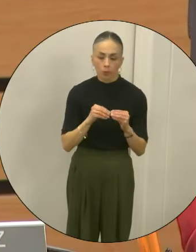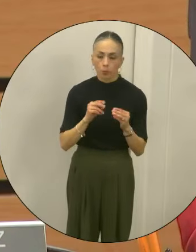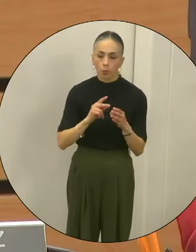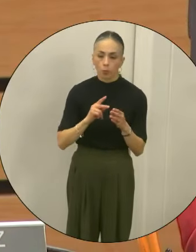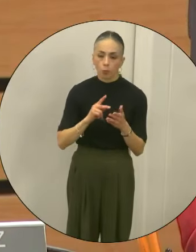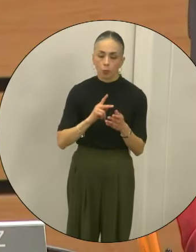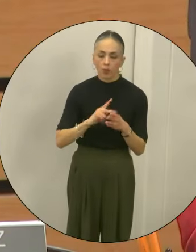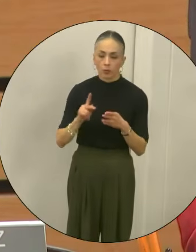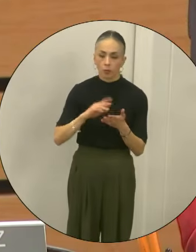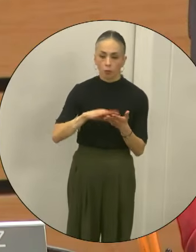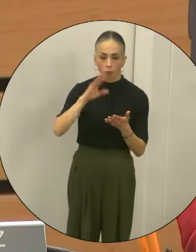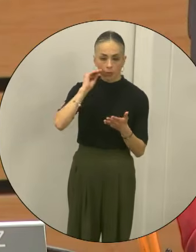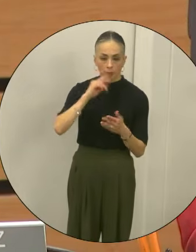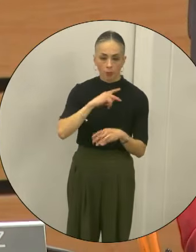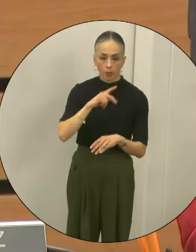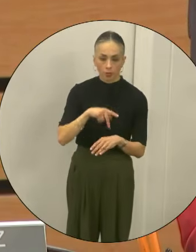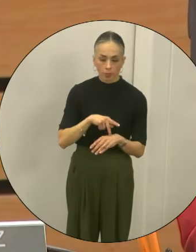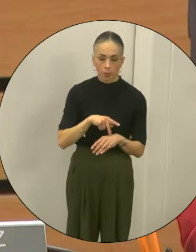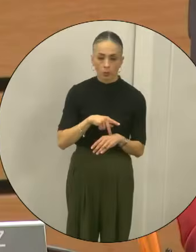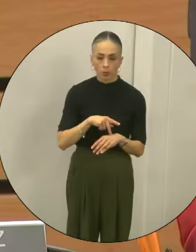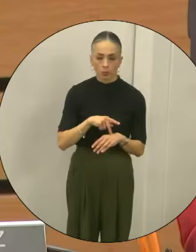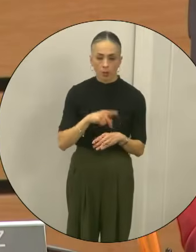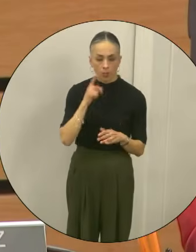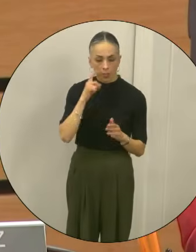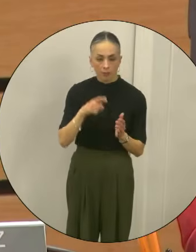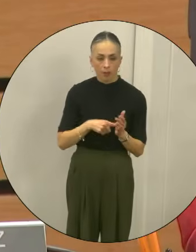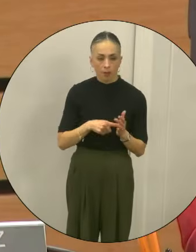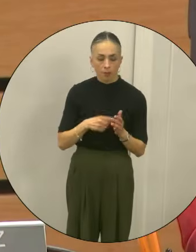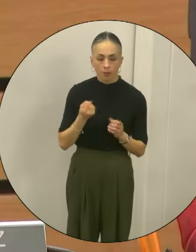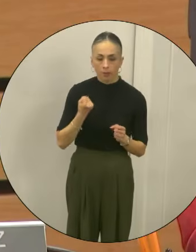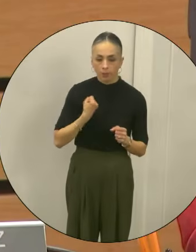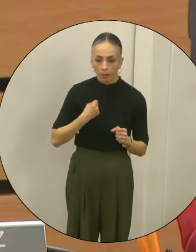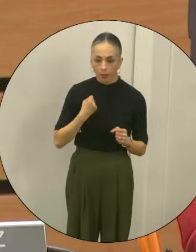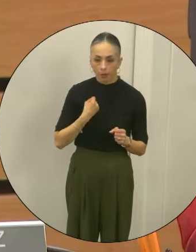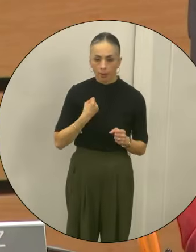So for identifying gang,